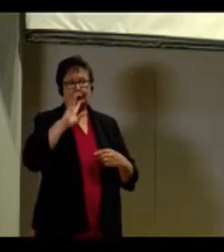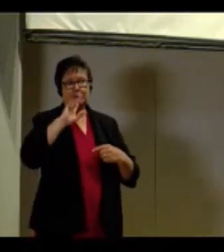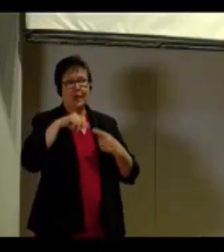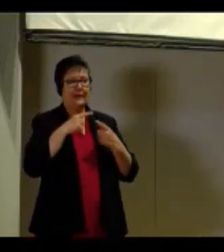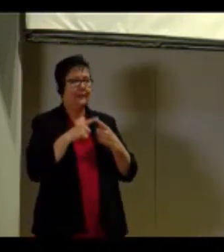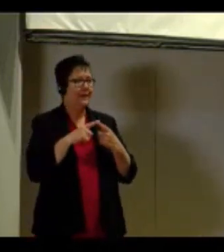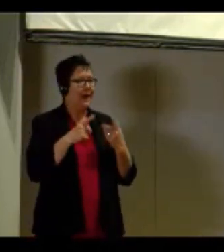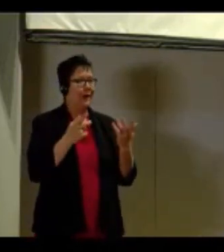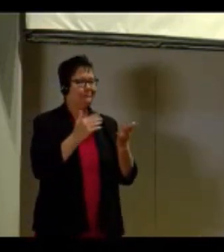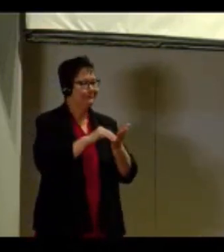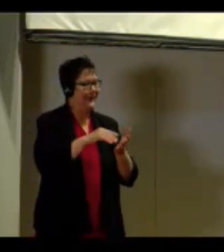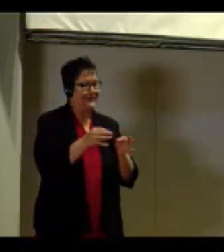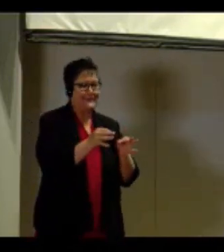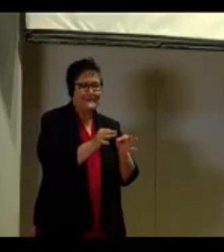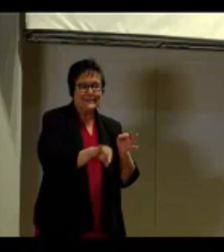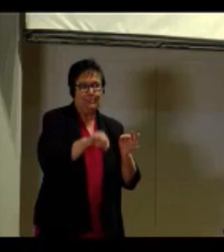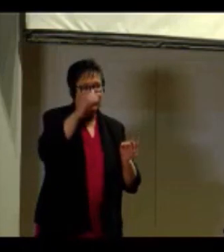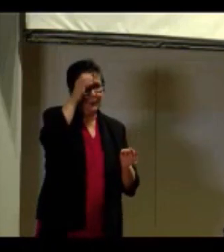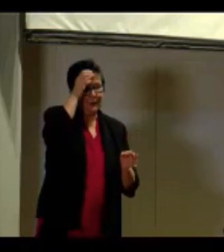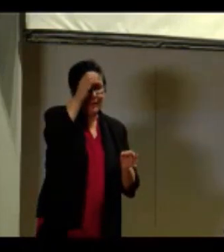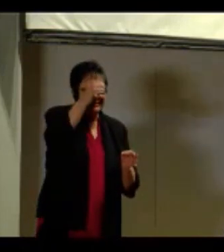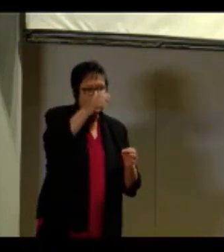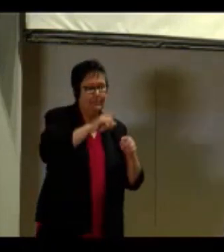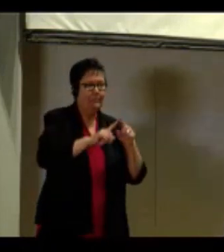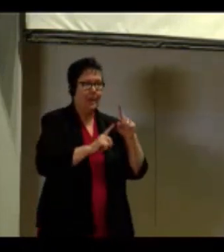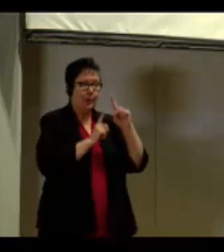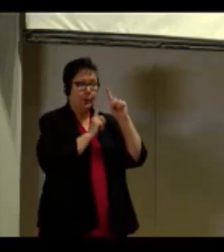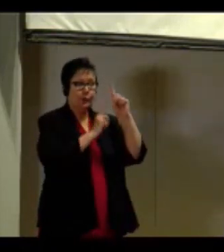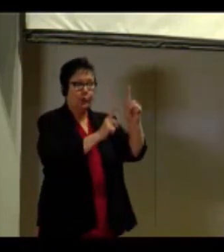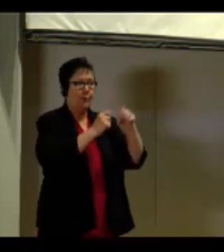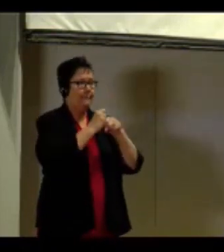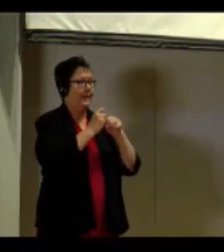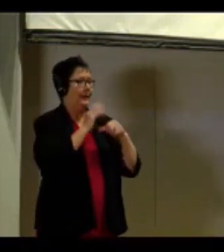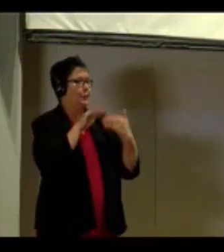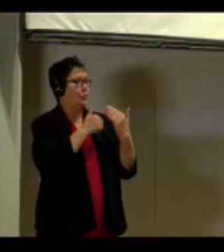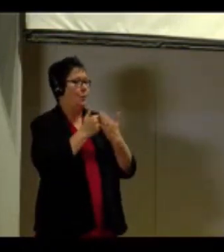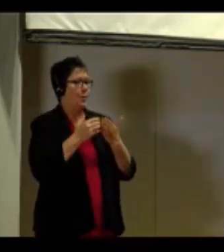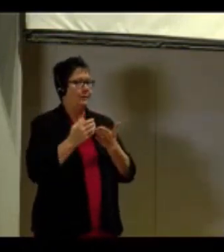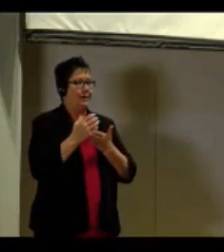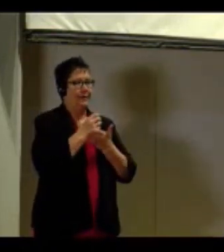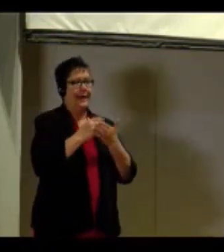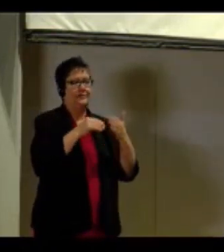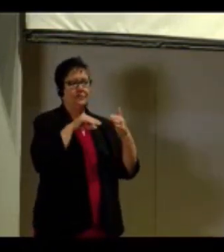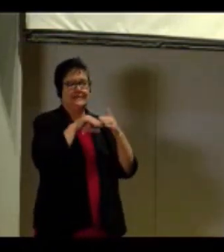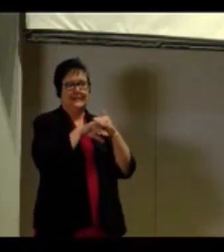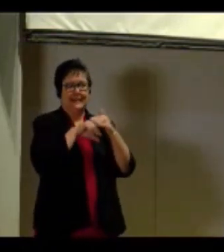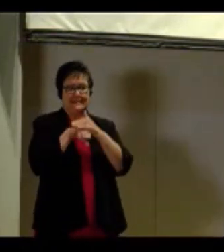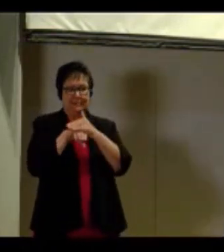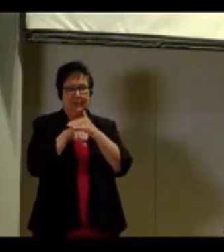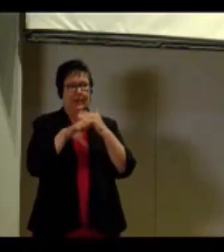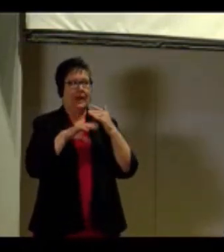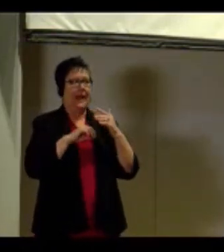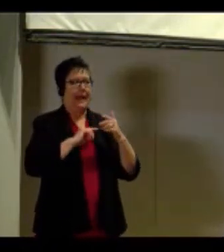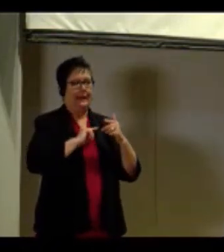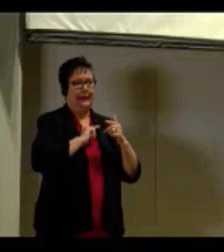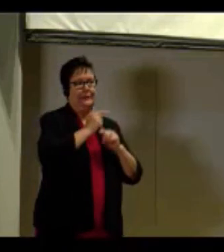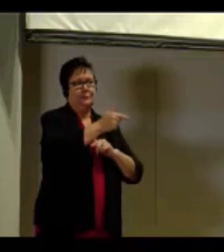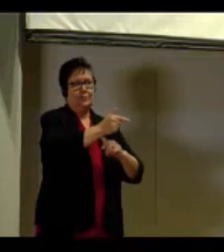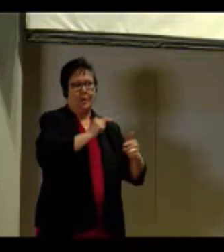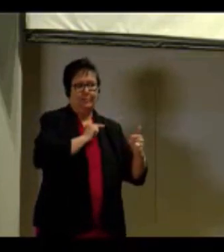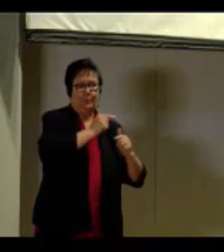a simple concept, but the goal of making all of these collections accessible and